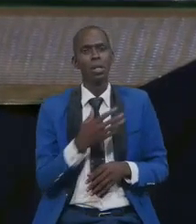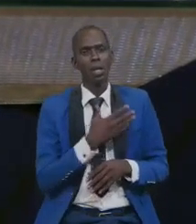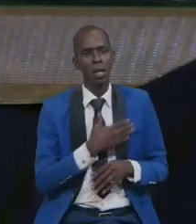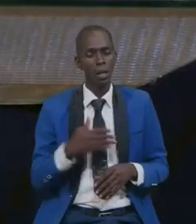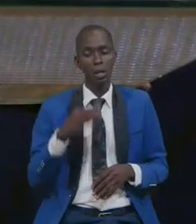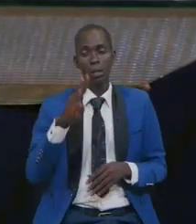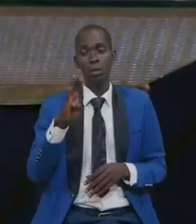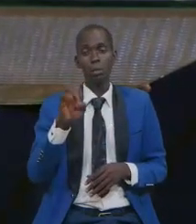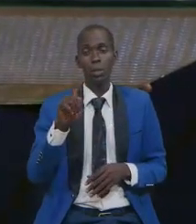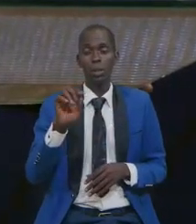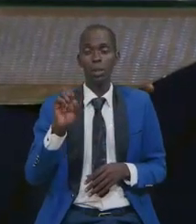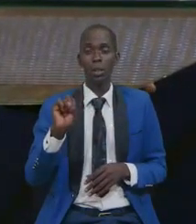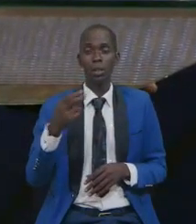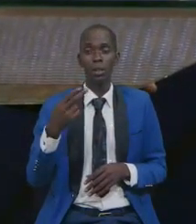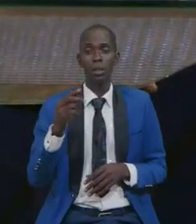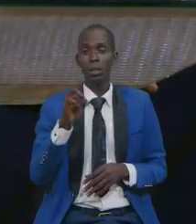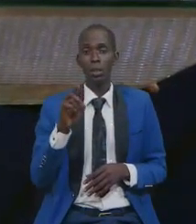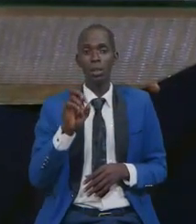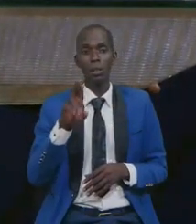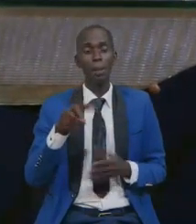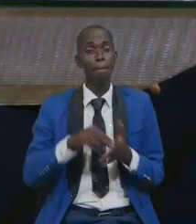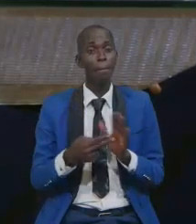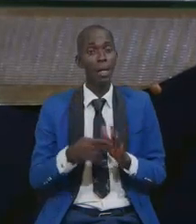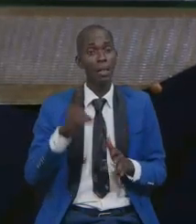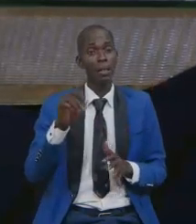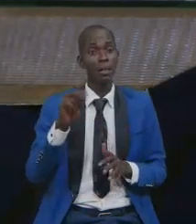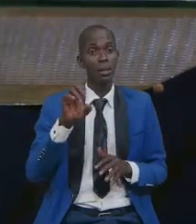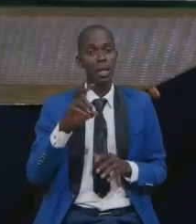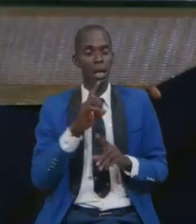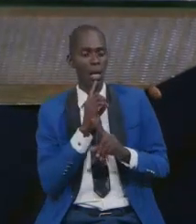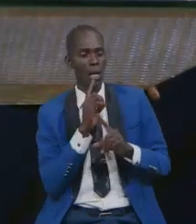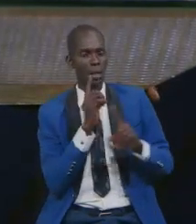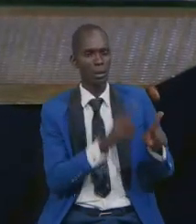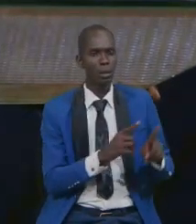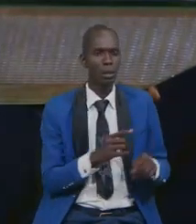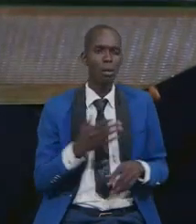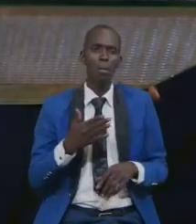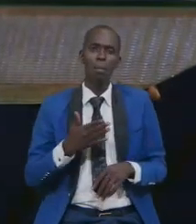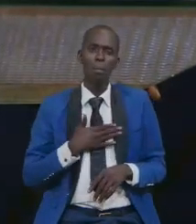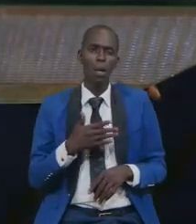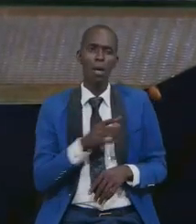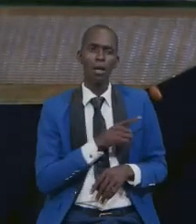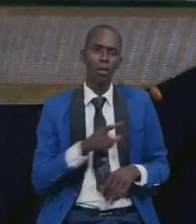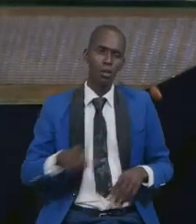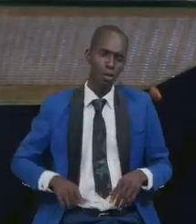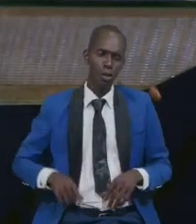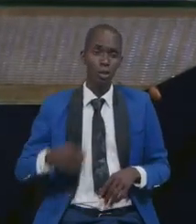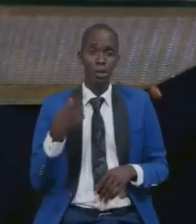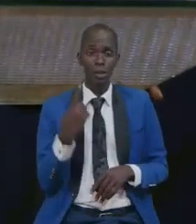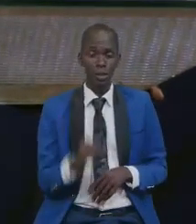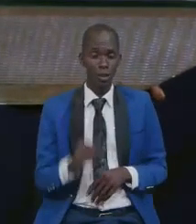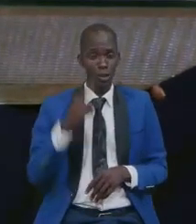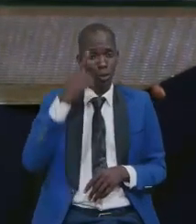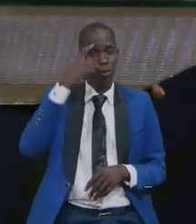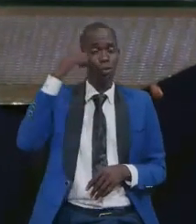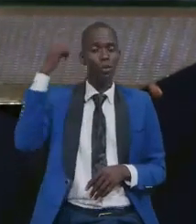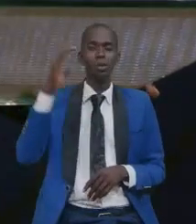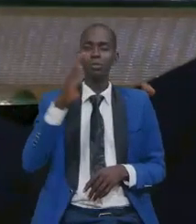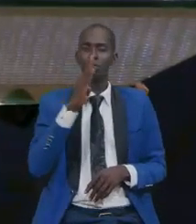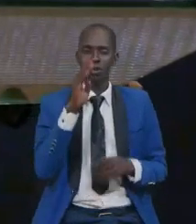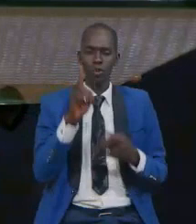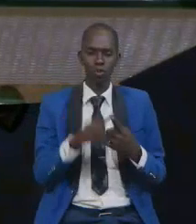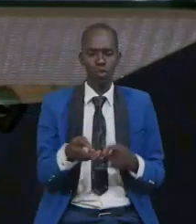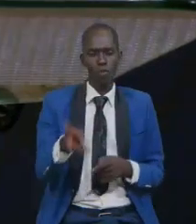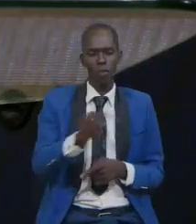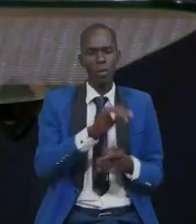and said, my lord, the dream be to them that hate thee, and